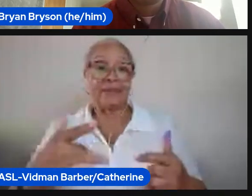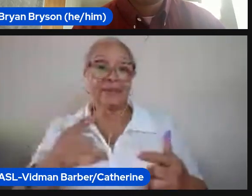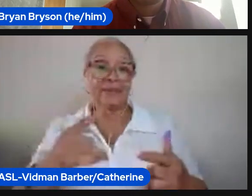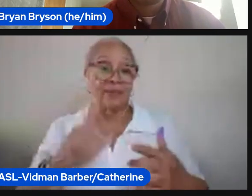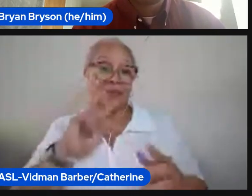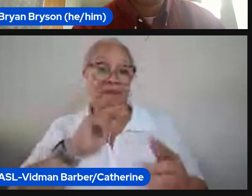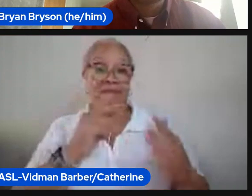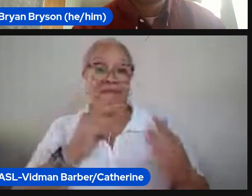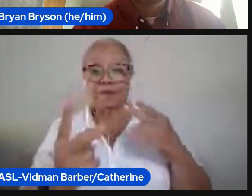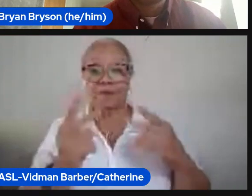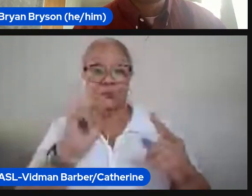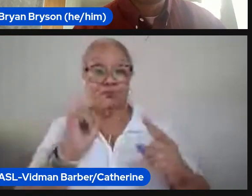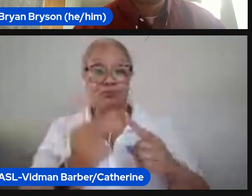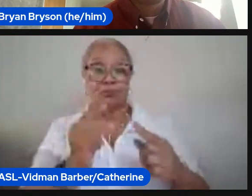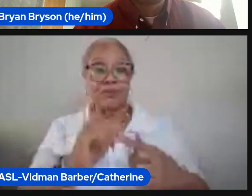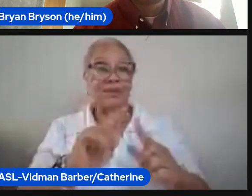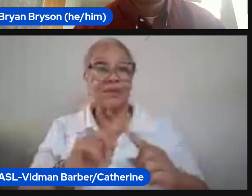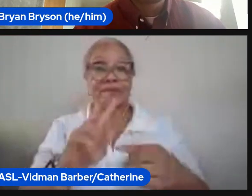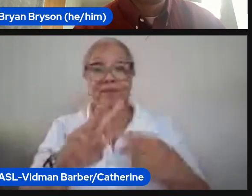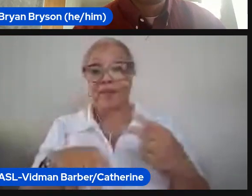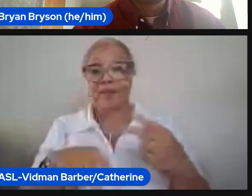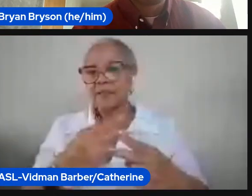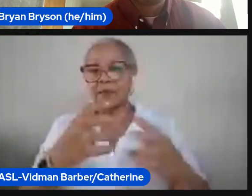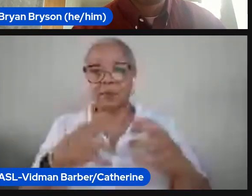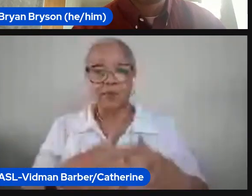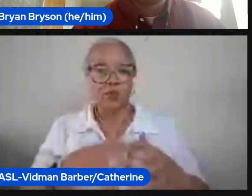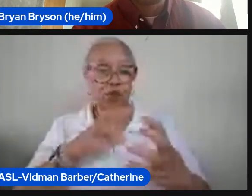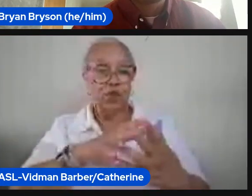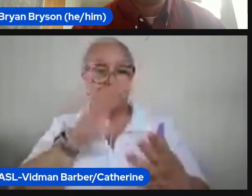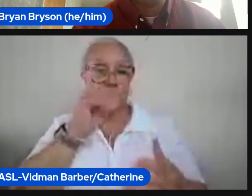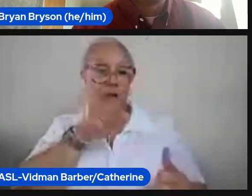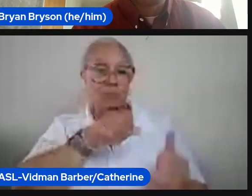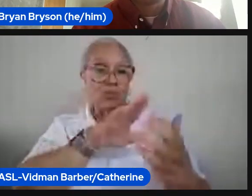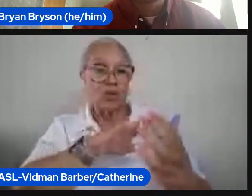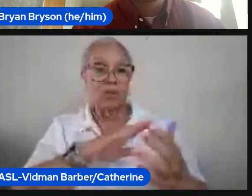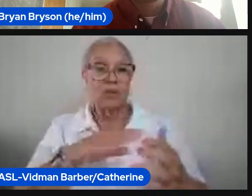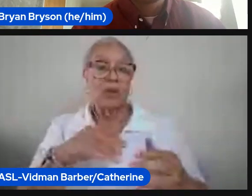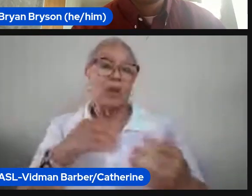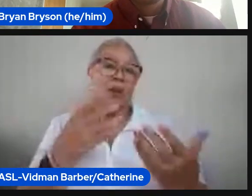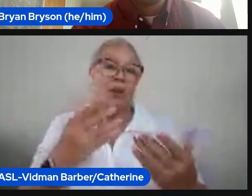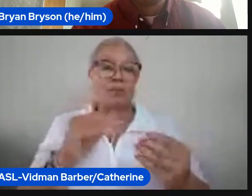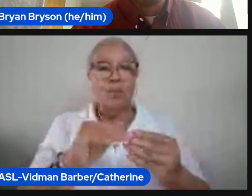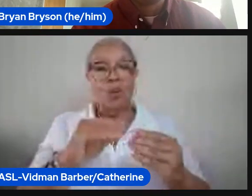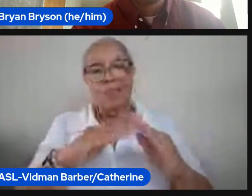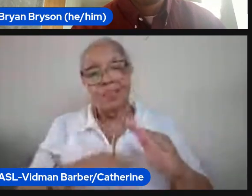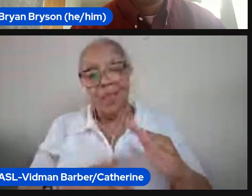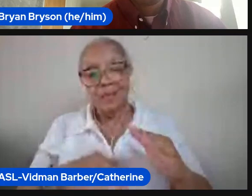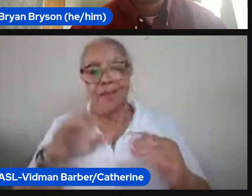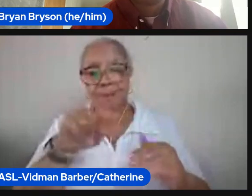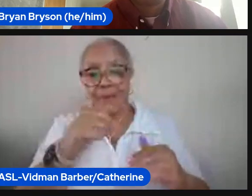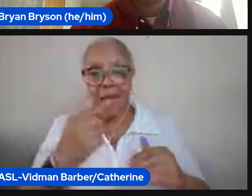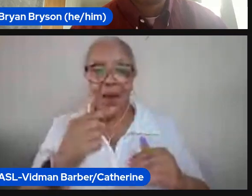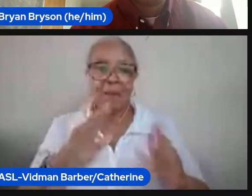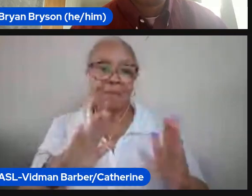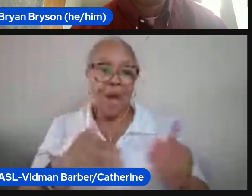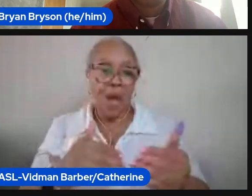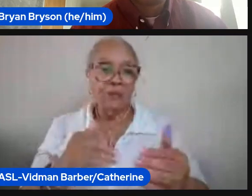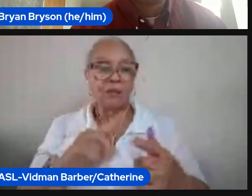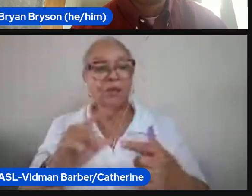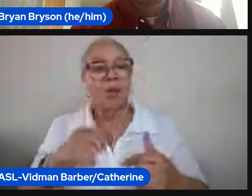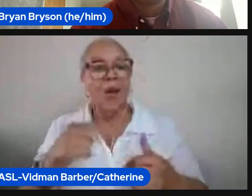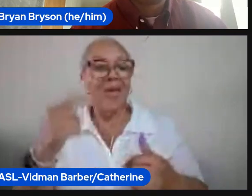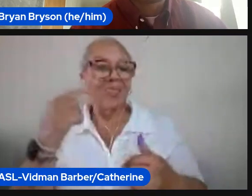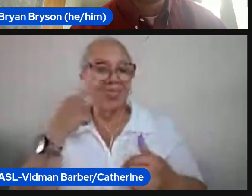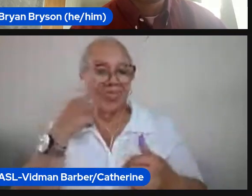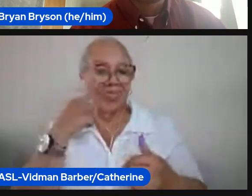that different types of machine learning approaches are more or less black box. And so I do think